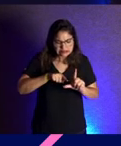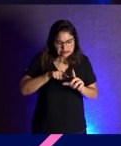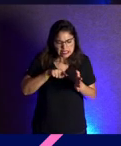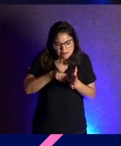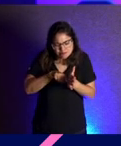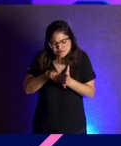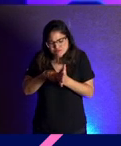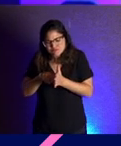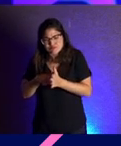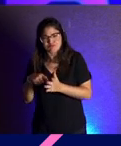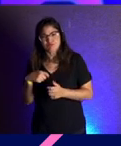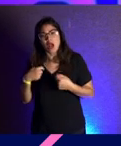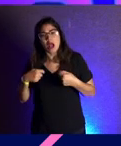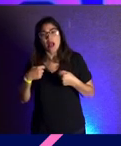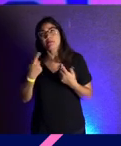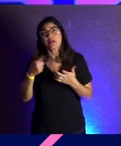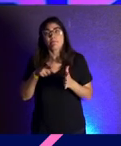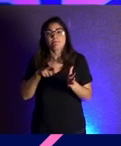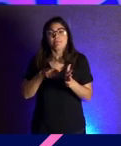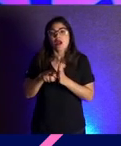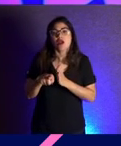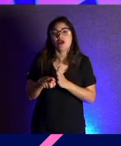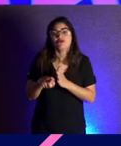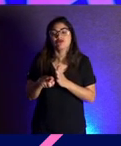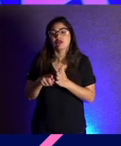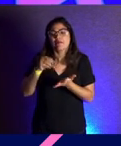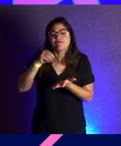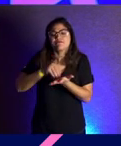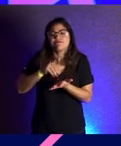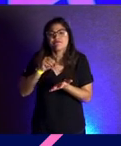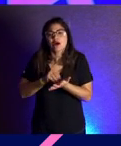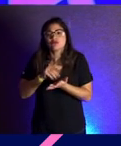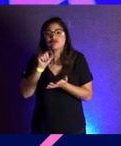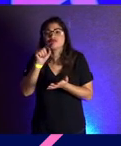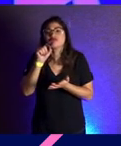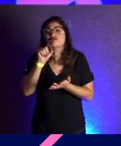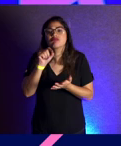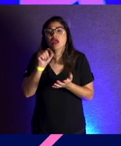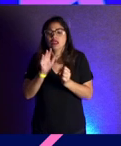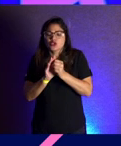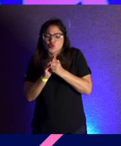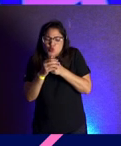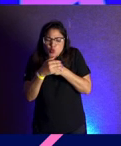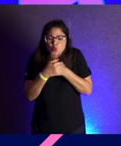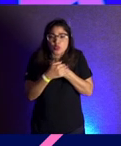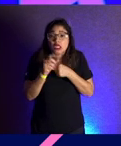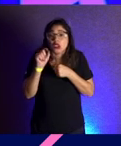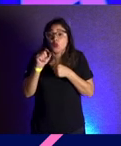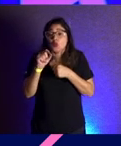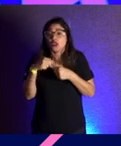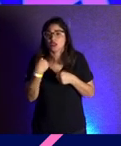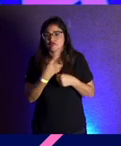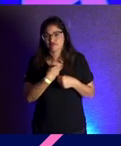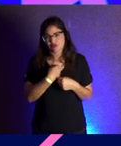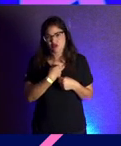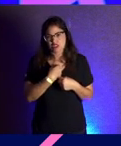write? Well, it tells us something. It doesn't tell us anything. But it gives the investigator